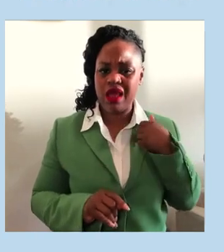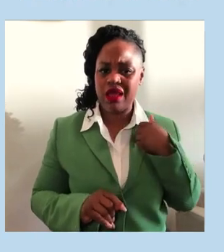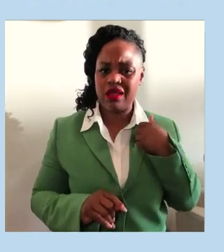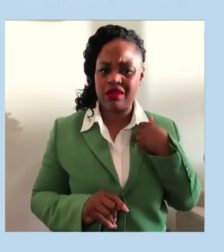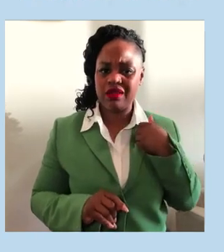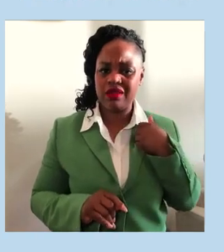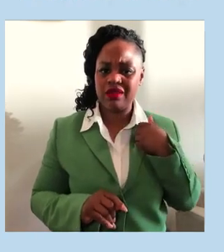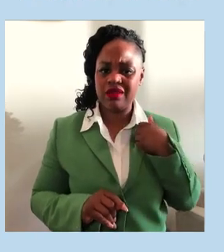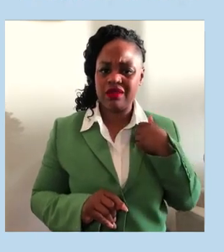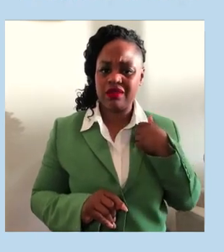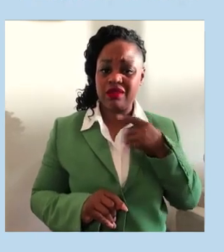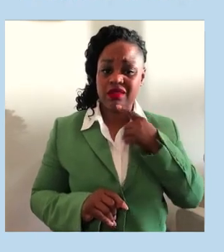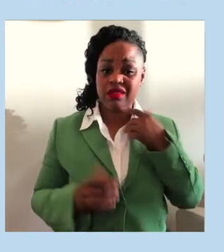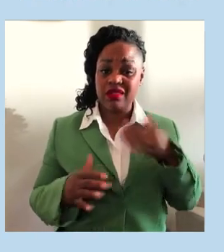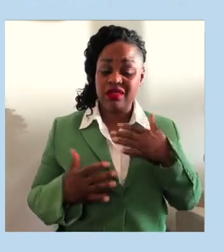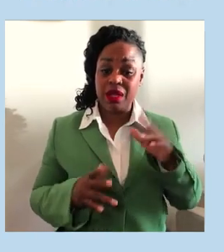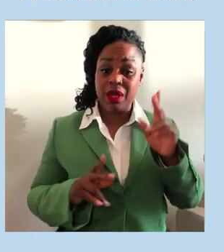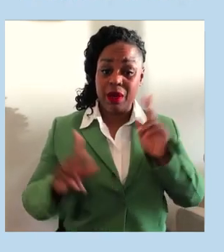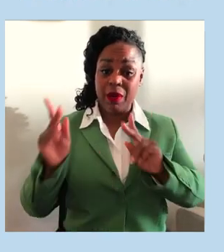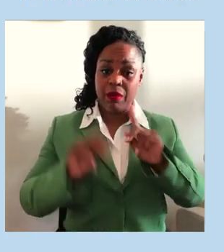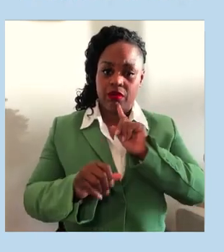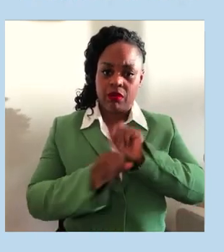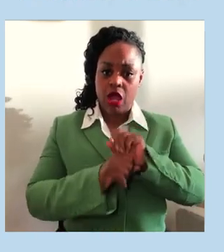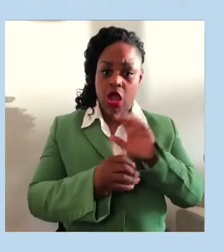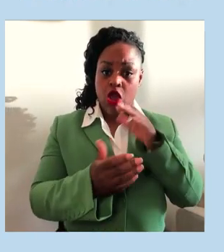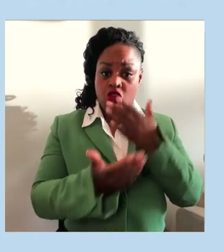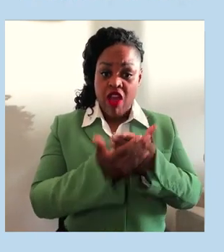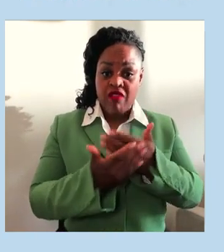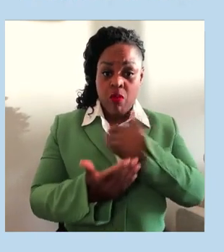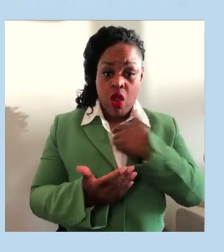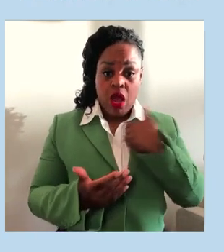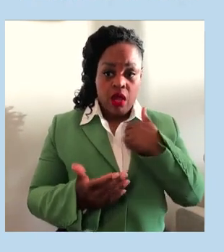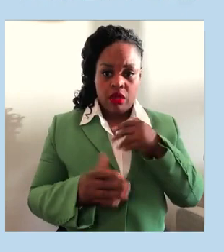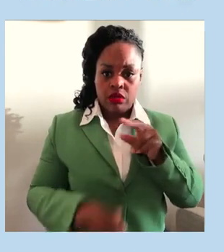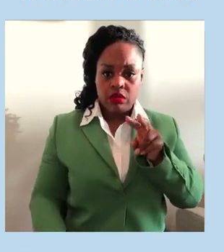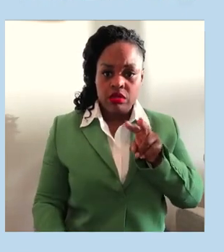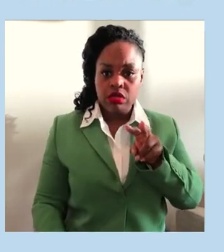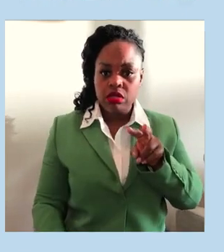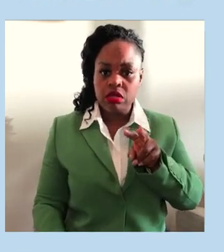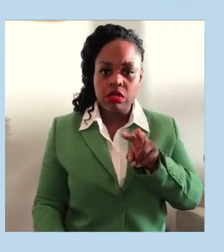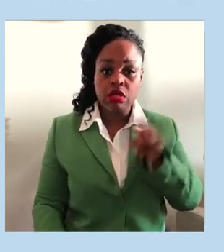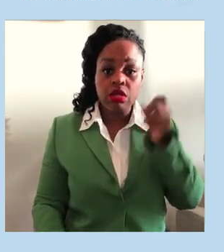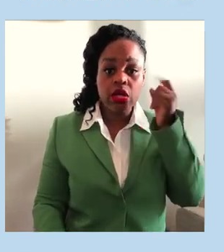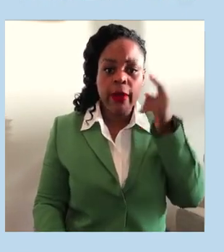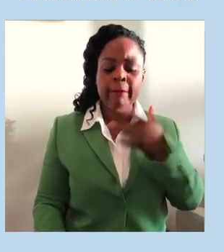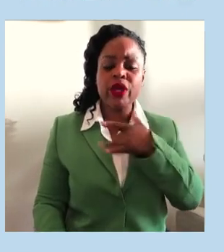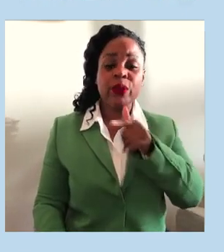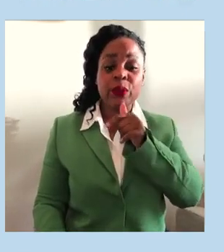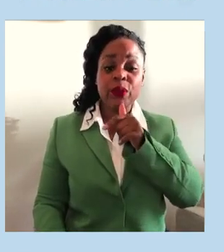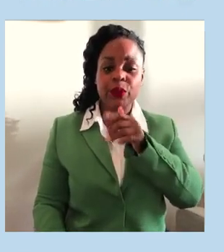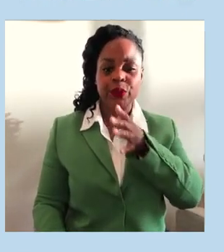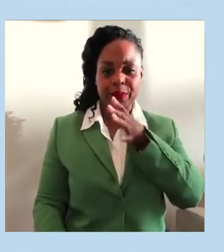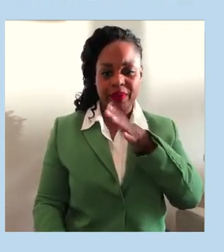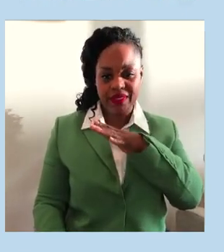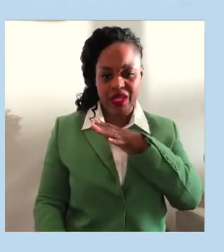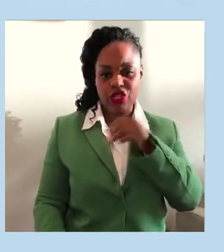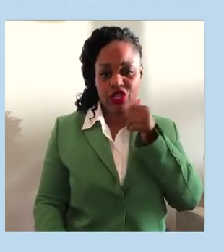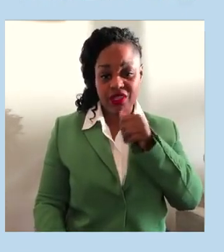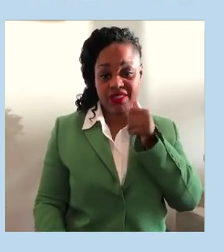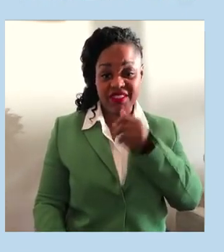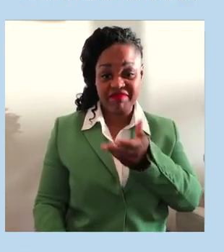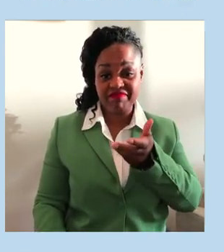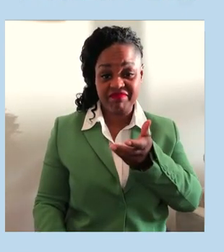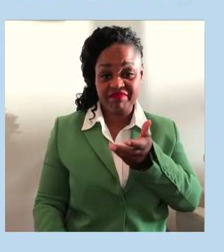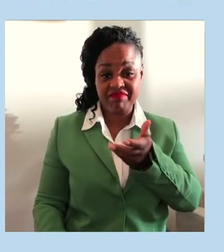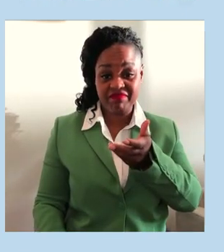border was that it was virtually all women and girls. Women who will now be